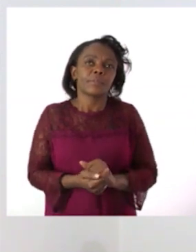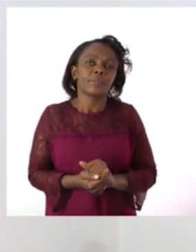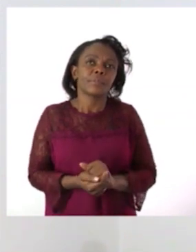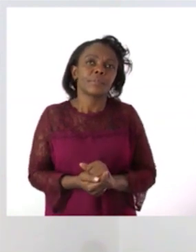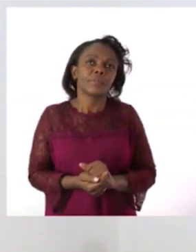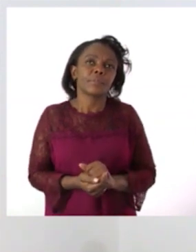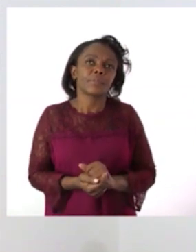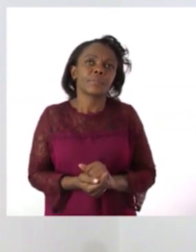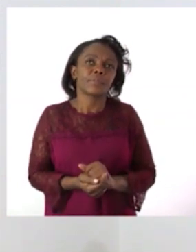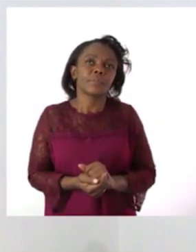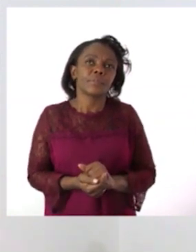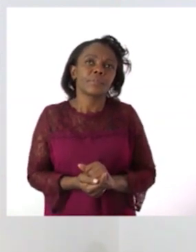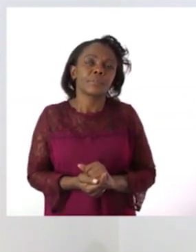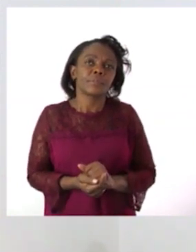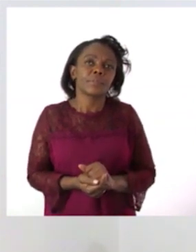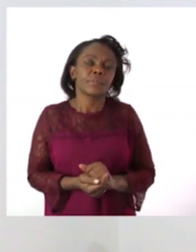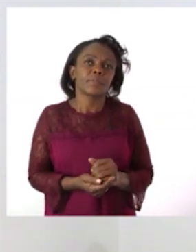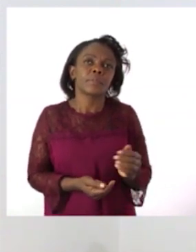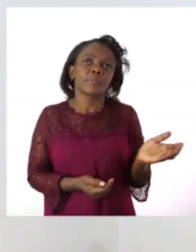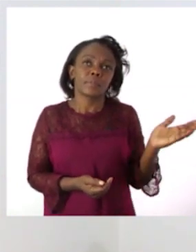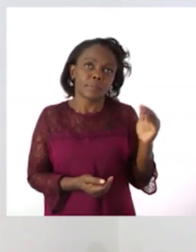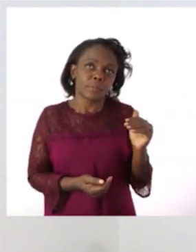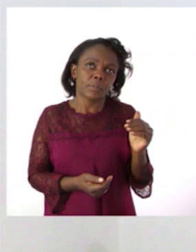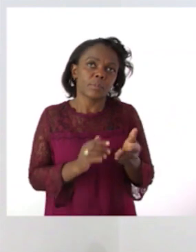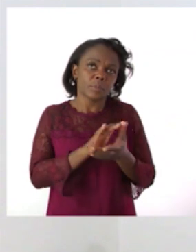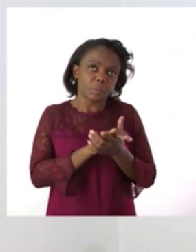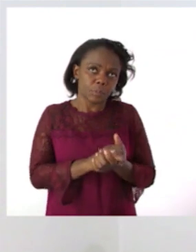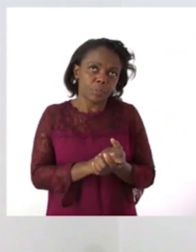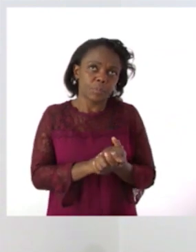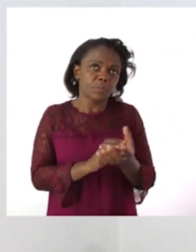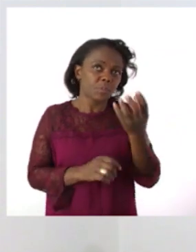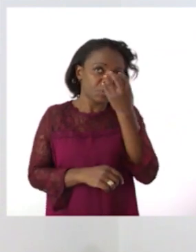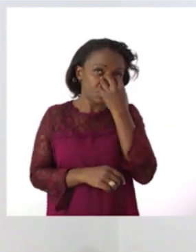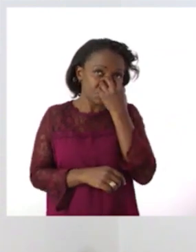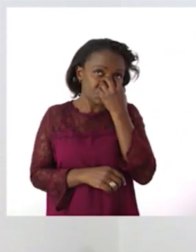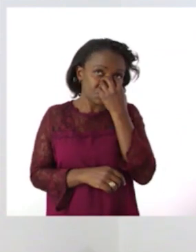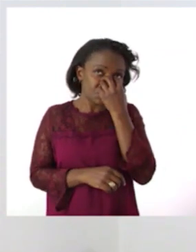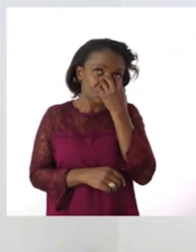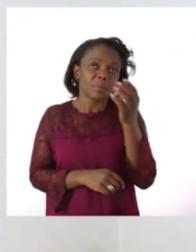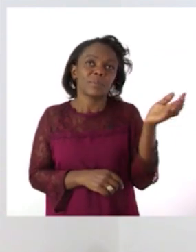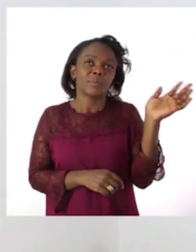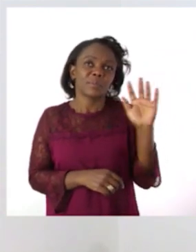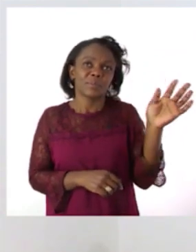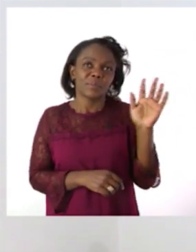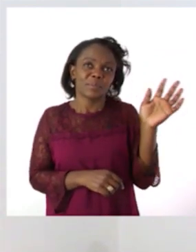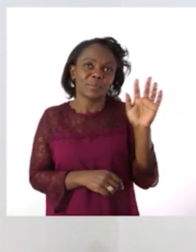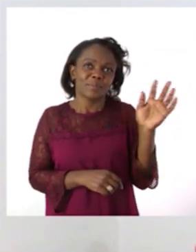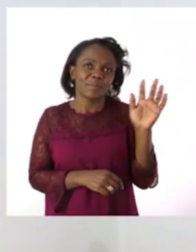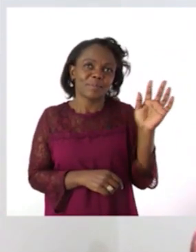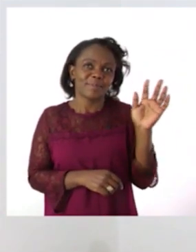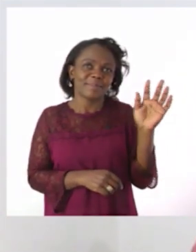you go. Thank you. Now we are going to call upon our friend Zoshi for a